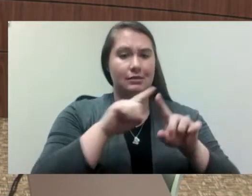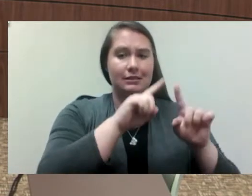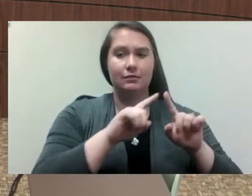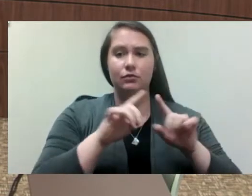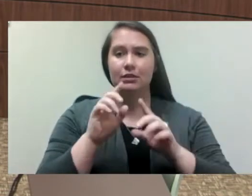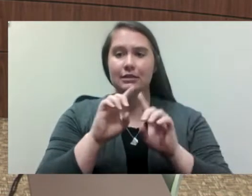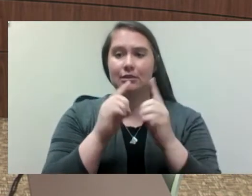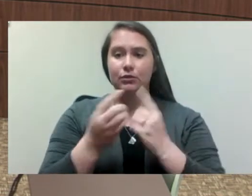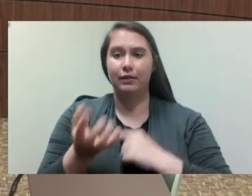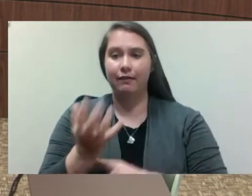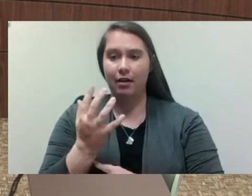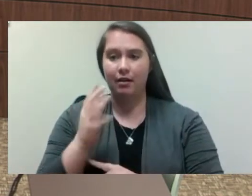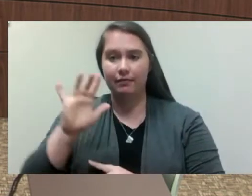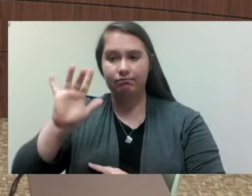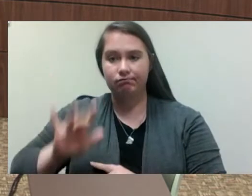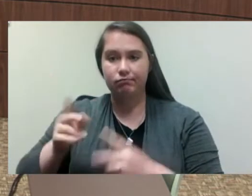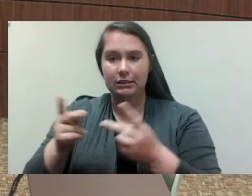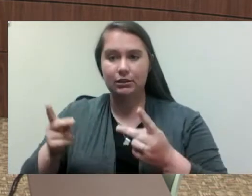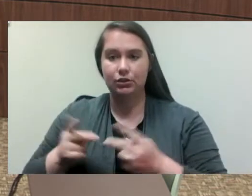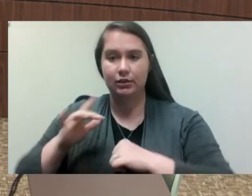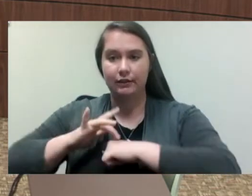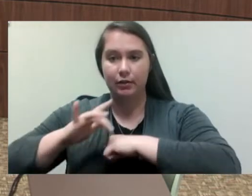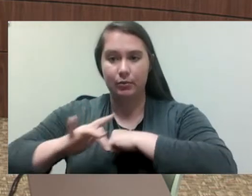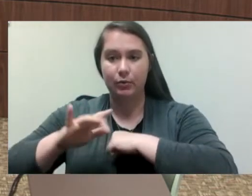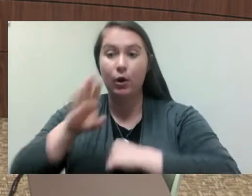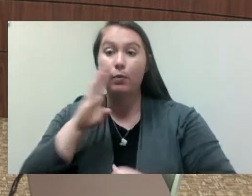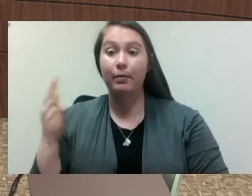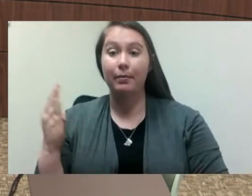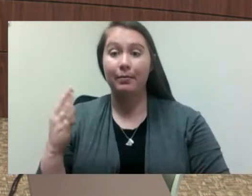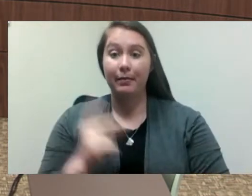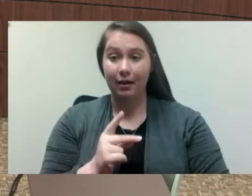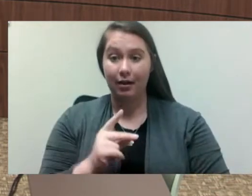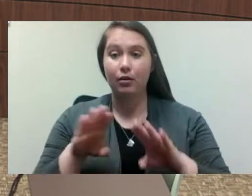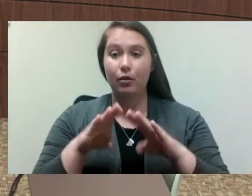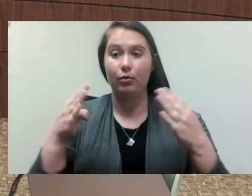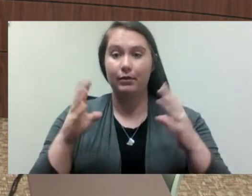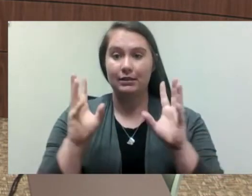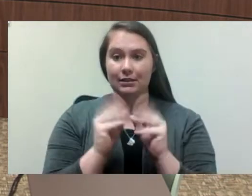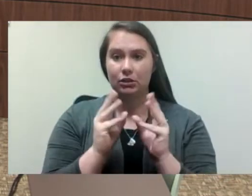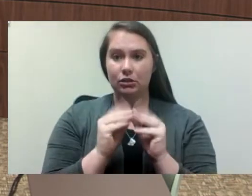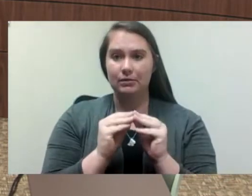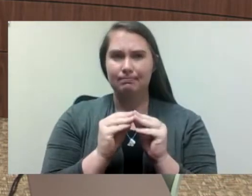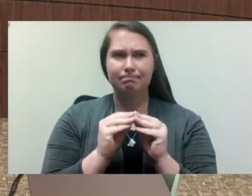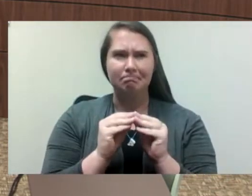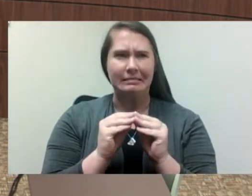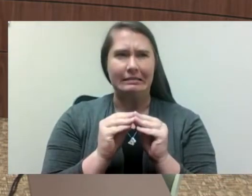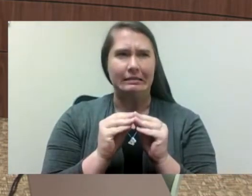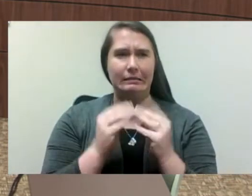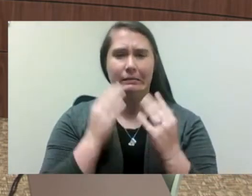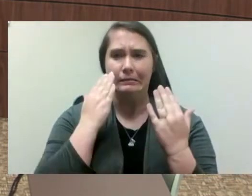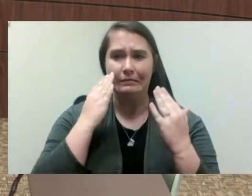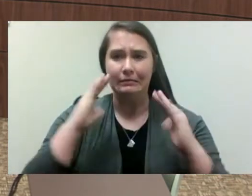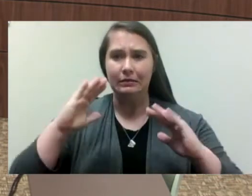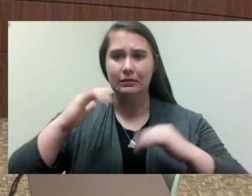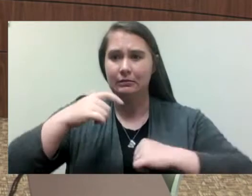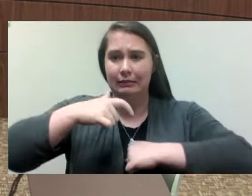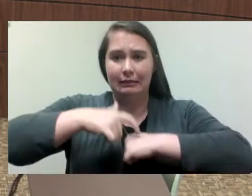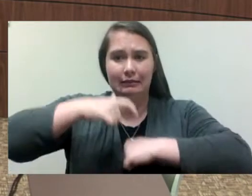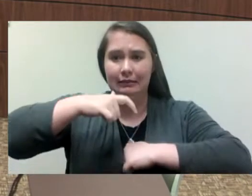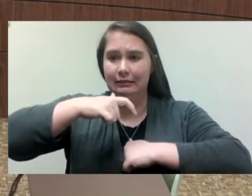vacancy. We will be reconvening in open session, but I'm not real sure of the time.